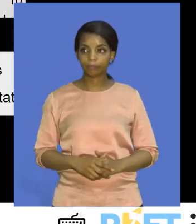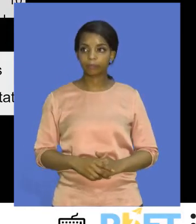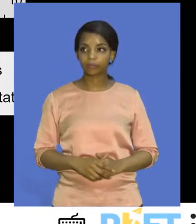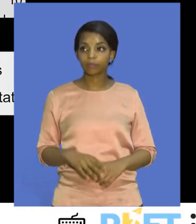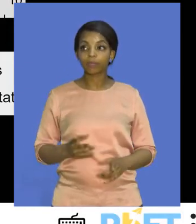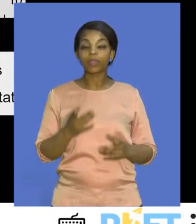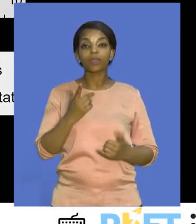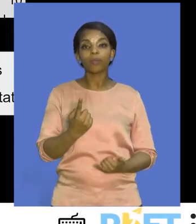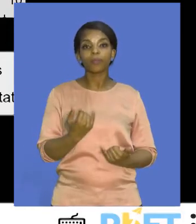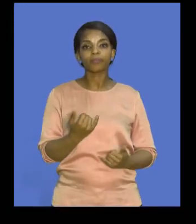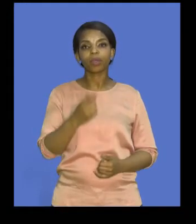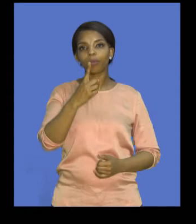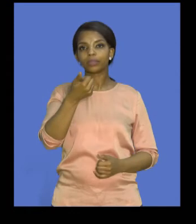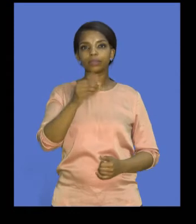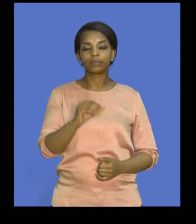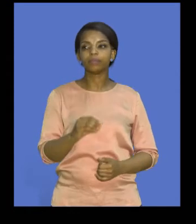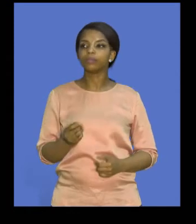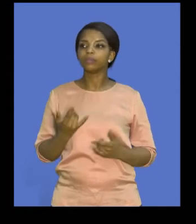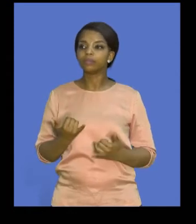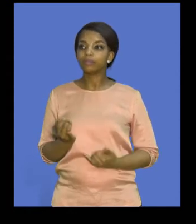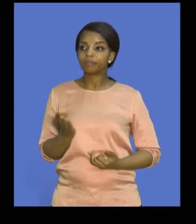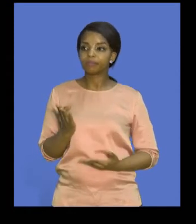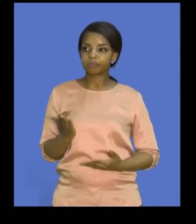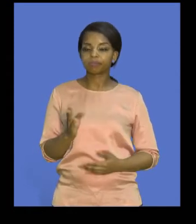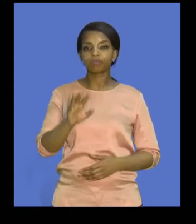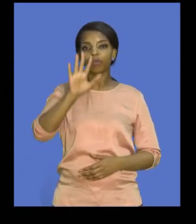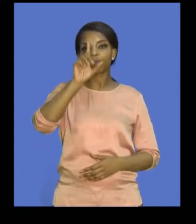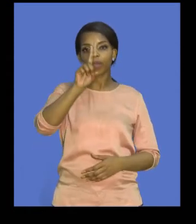159,78, okay? Right,